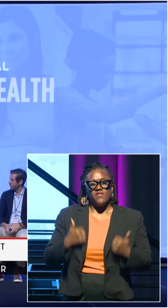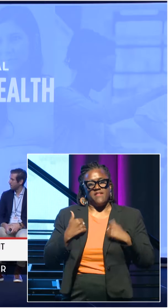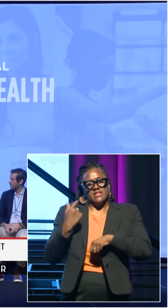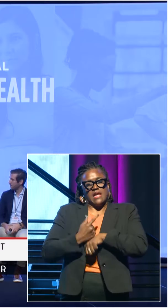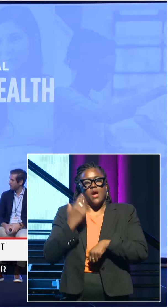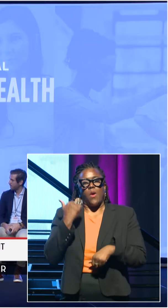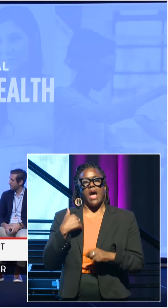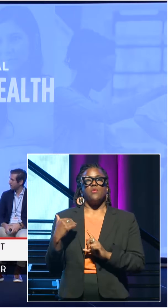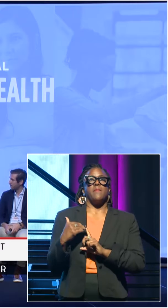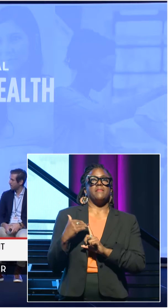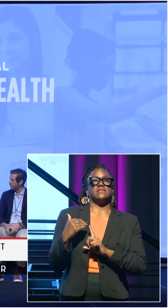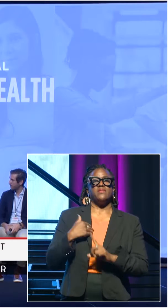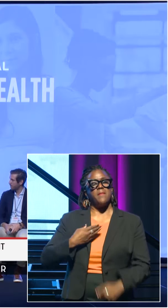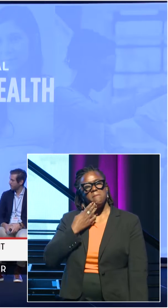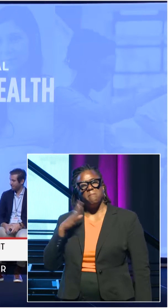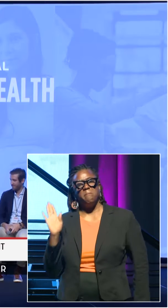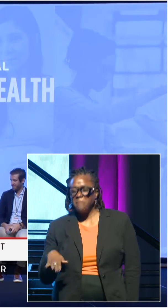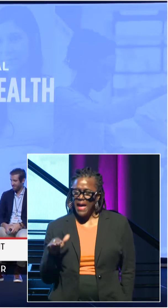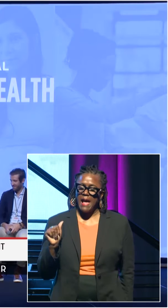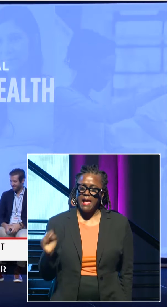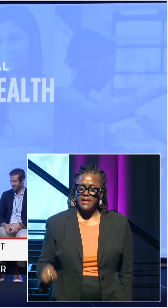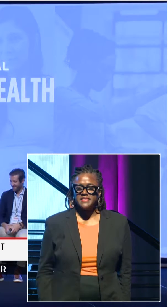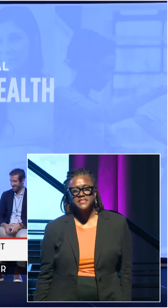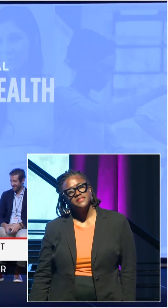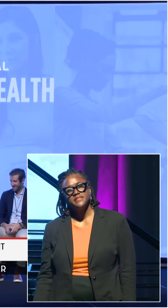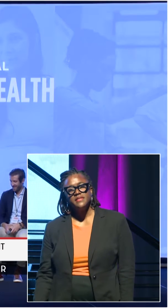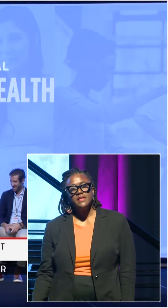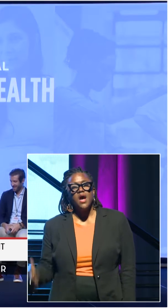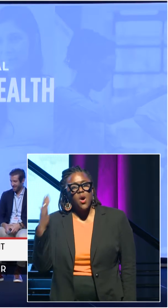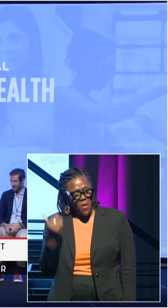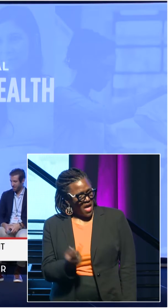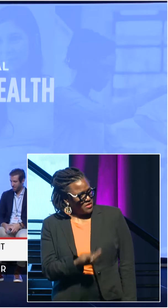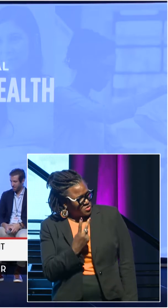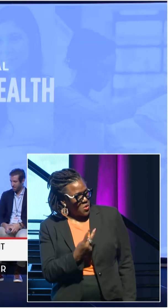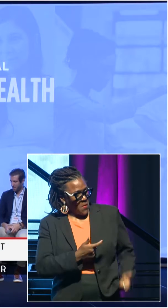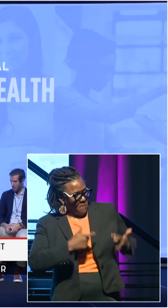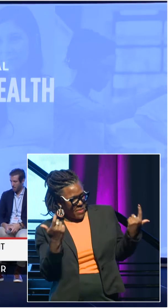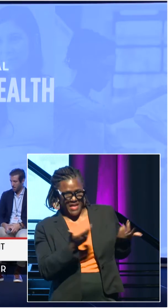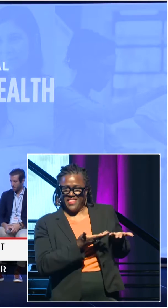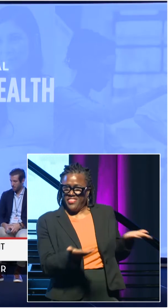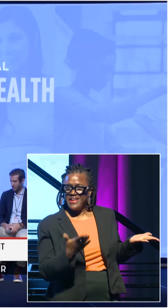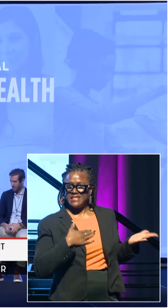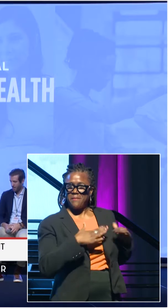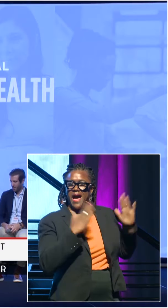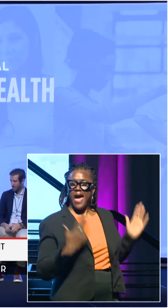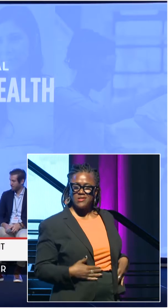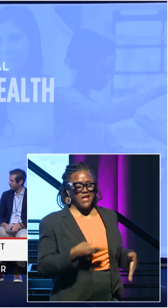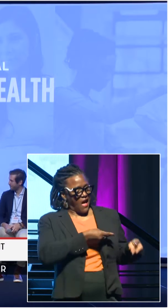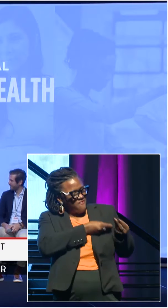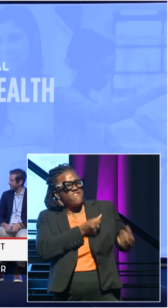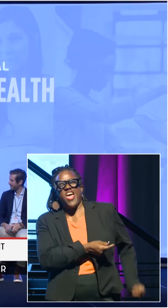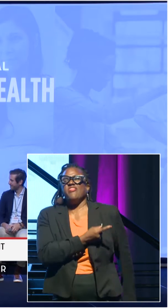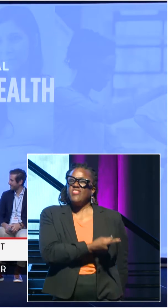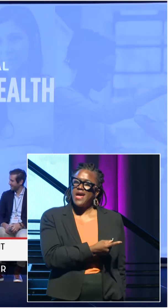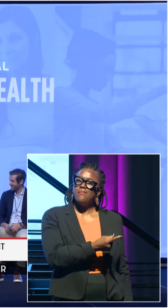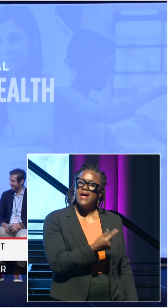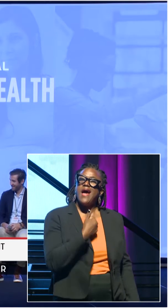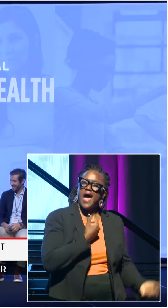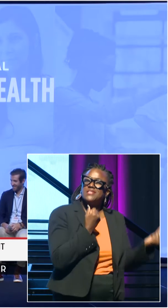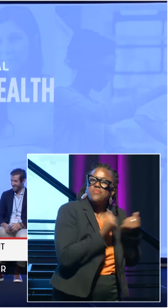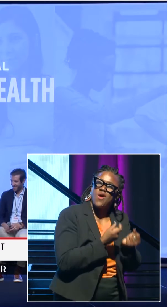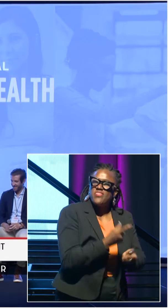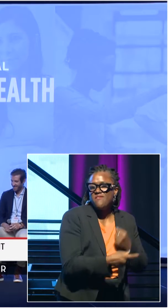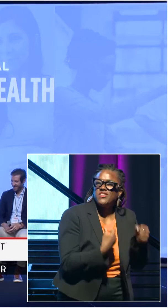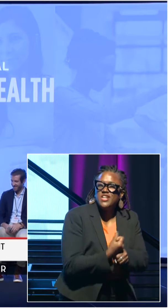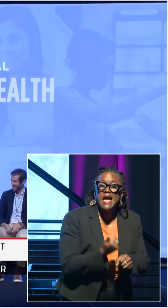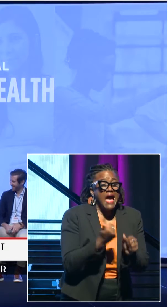remind myself what a badass I am. Because these two big things in my house, I fed them for all those years.